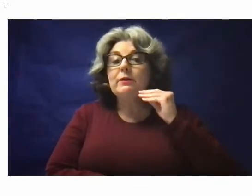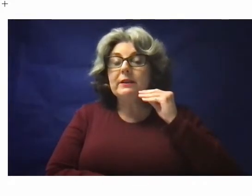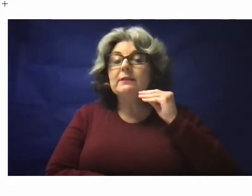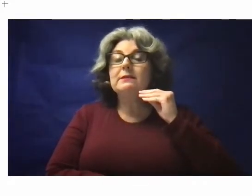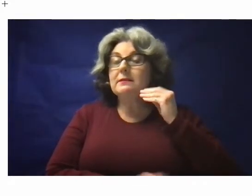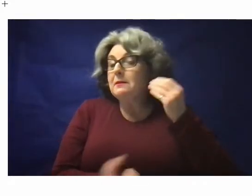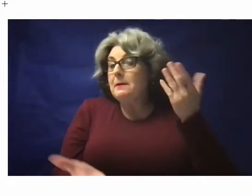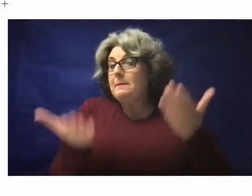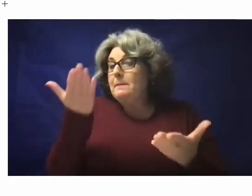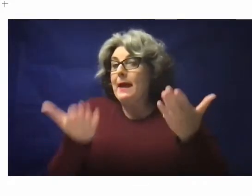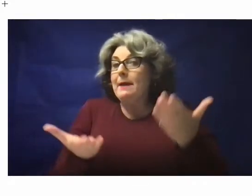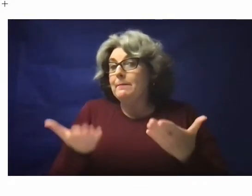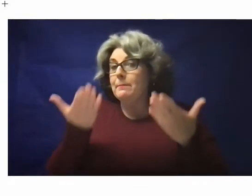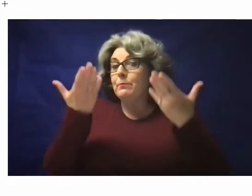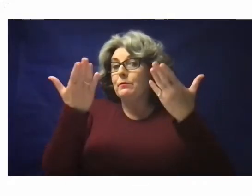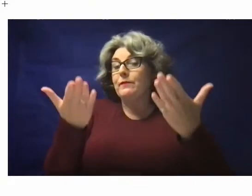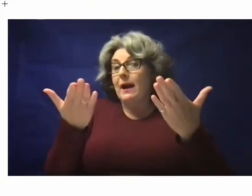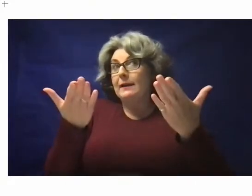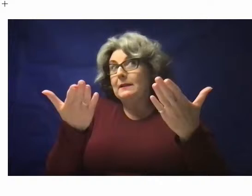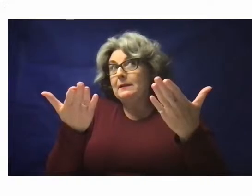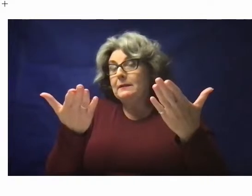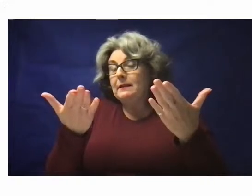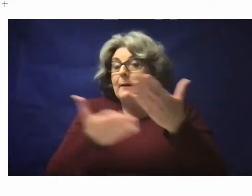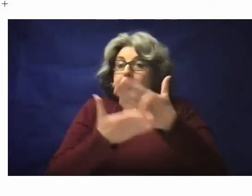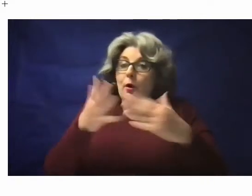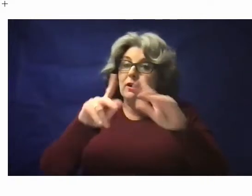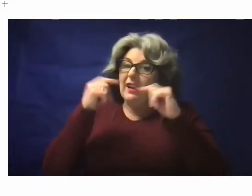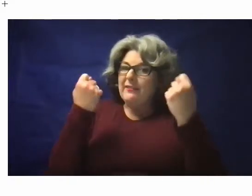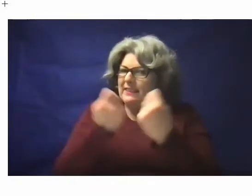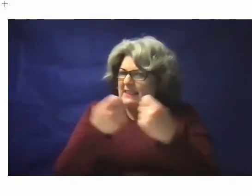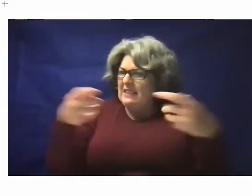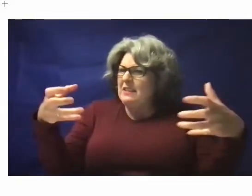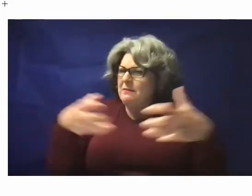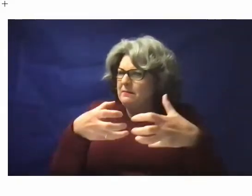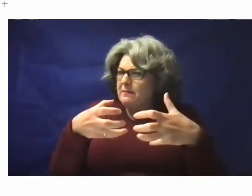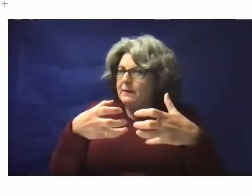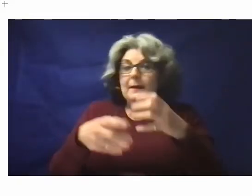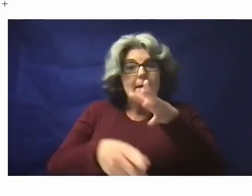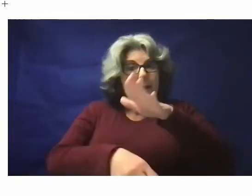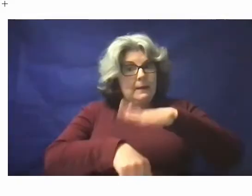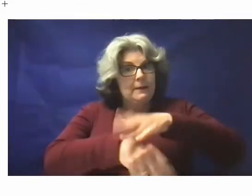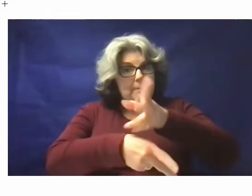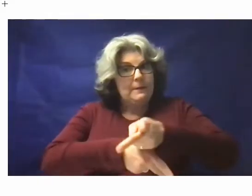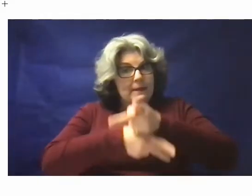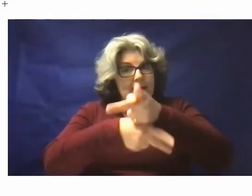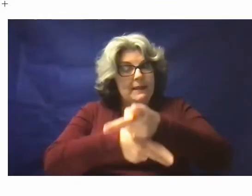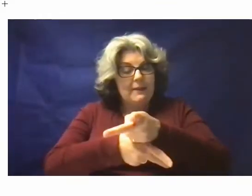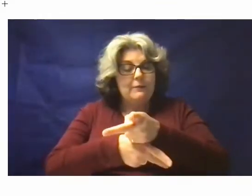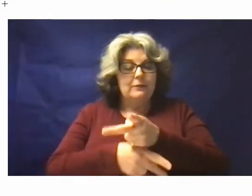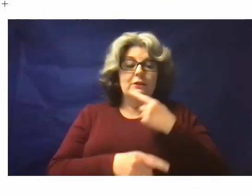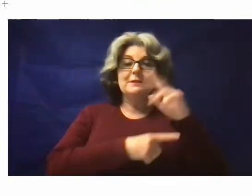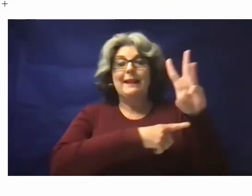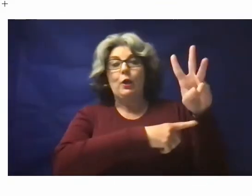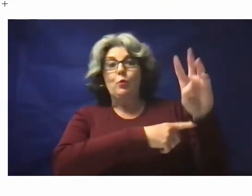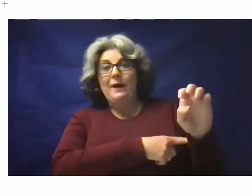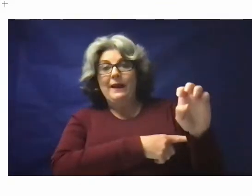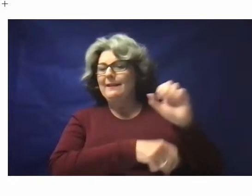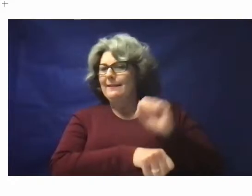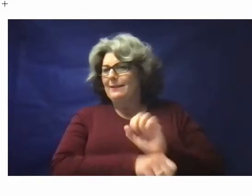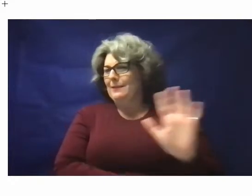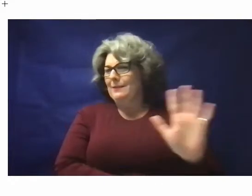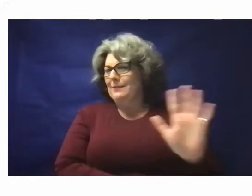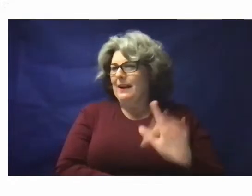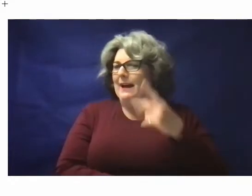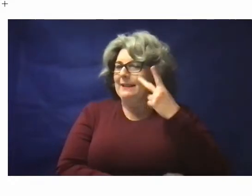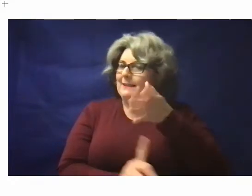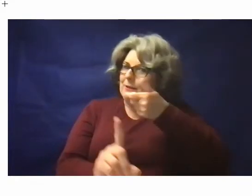have provided you to work as part of a team. Be careful not to say too much, we did this work. I need to see what